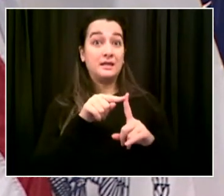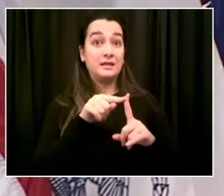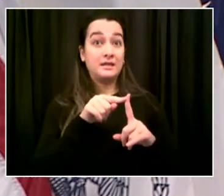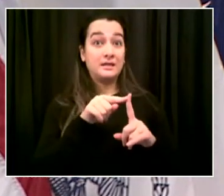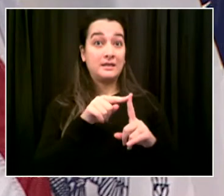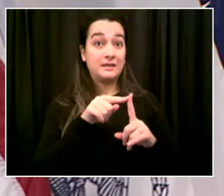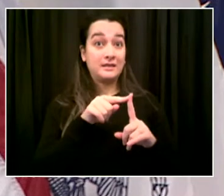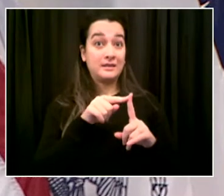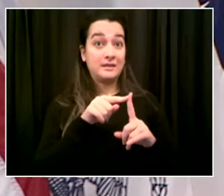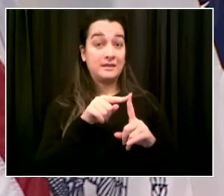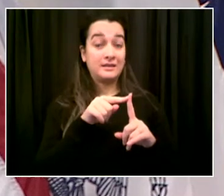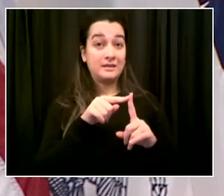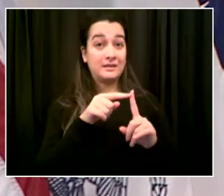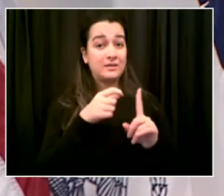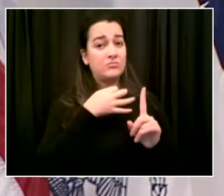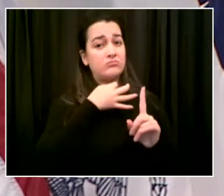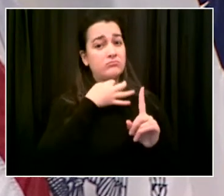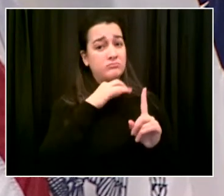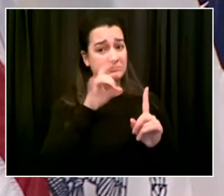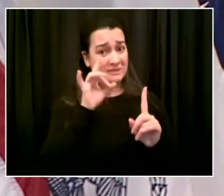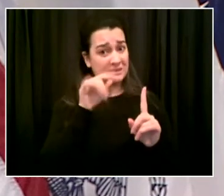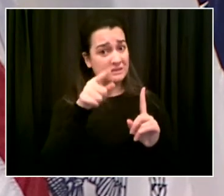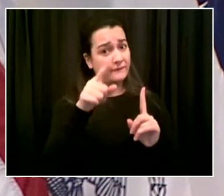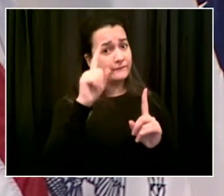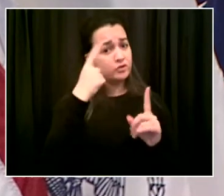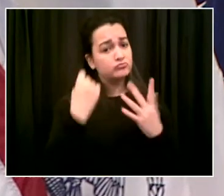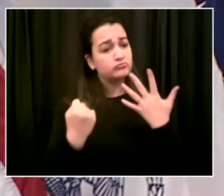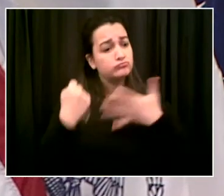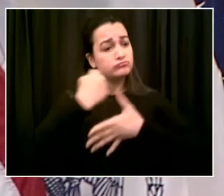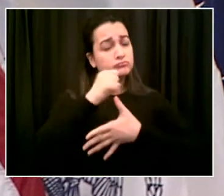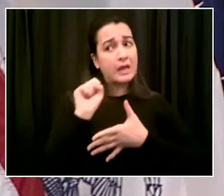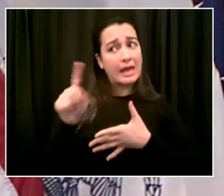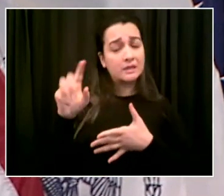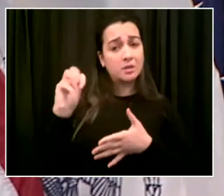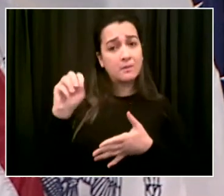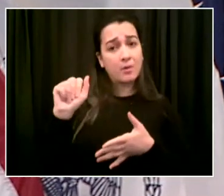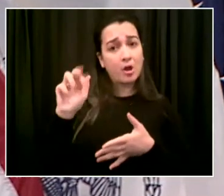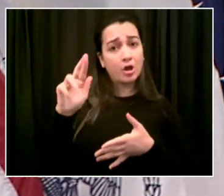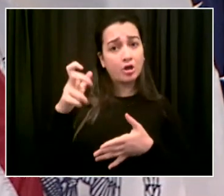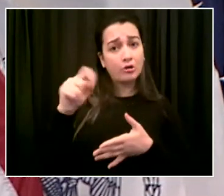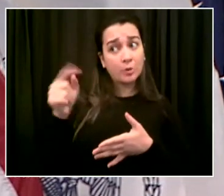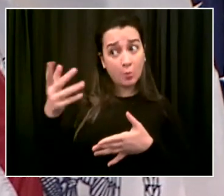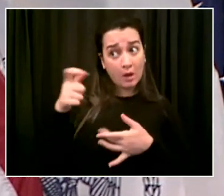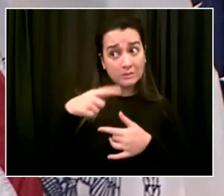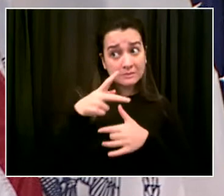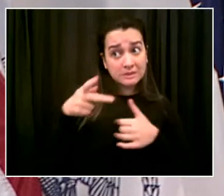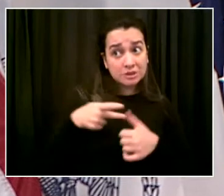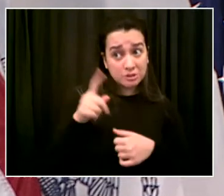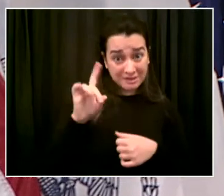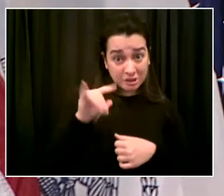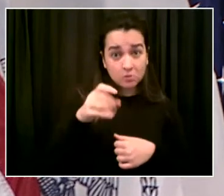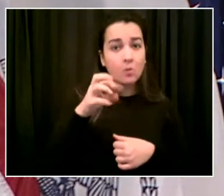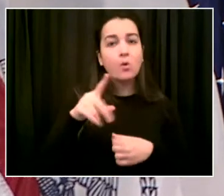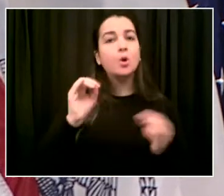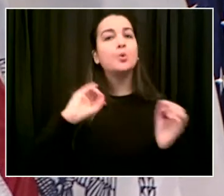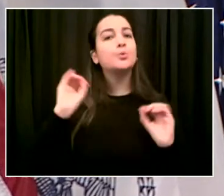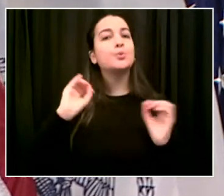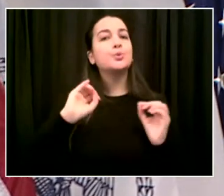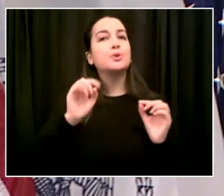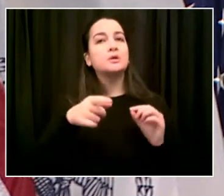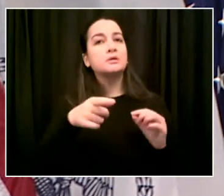very much wanted to see her be the first deputy commissioner, and she's going to be great at that role. And this is an effort where we brought together